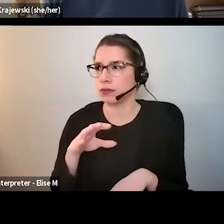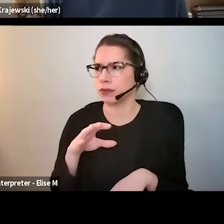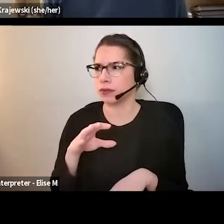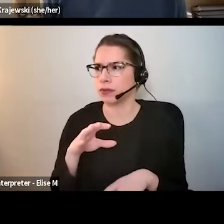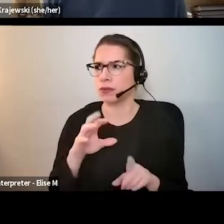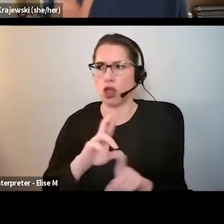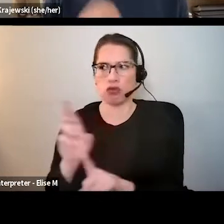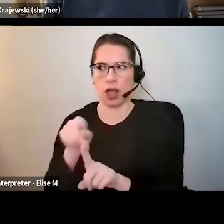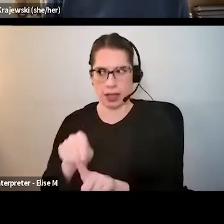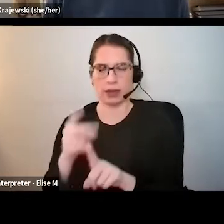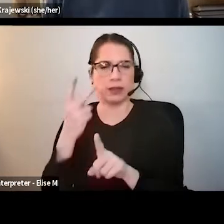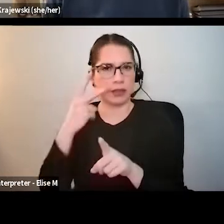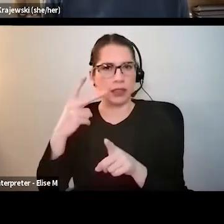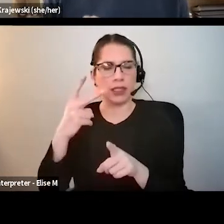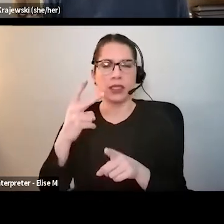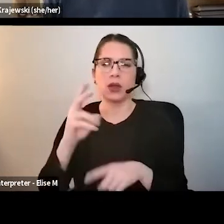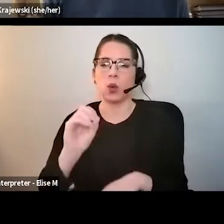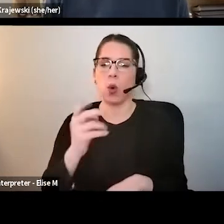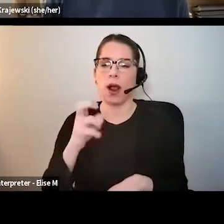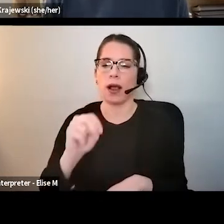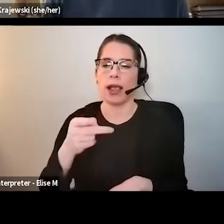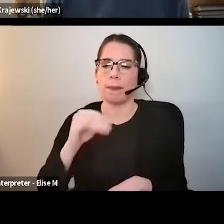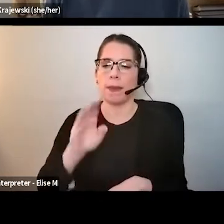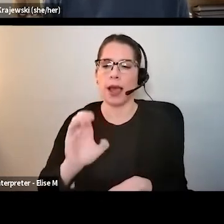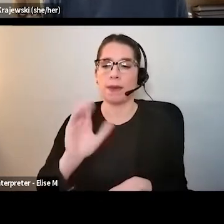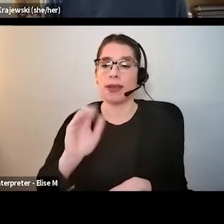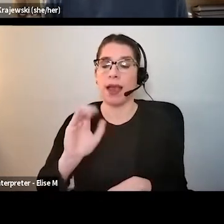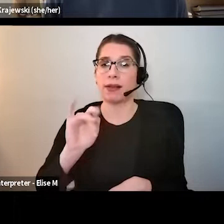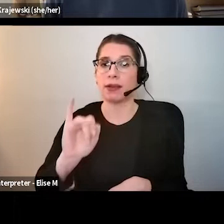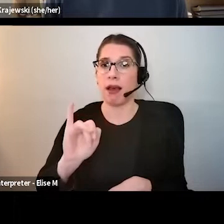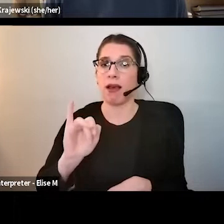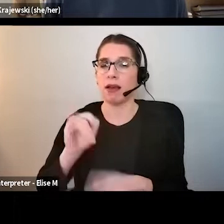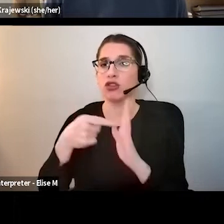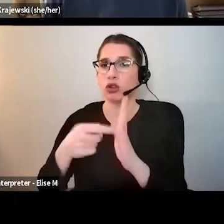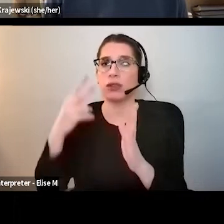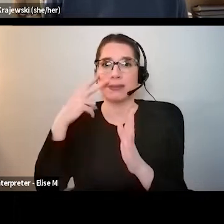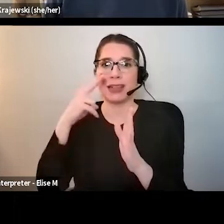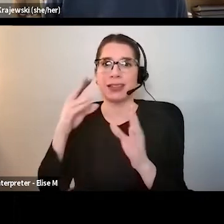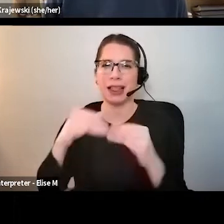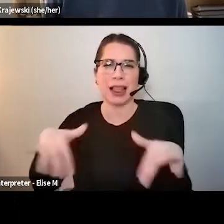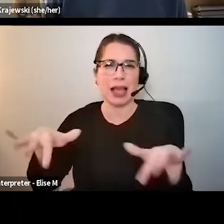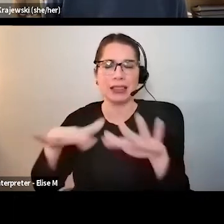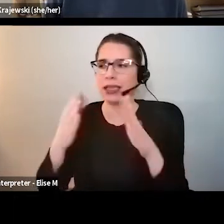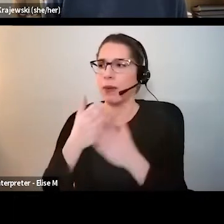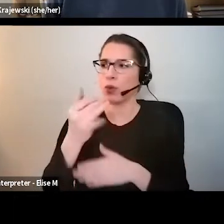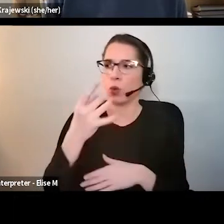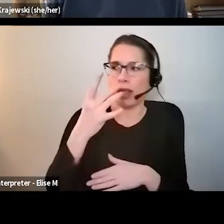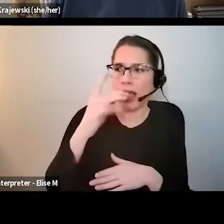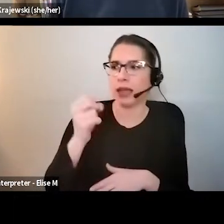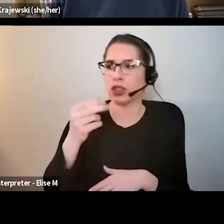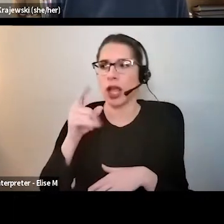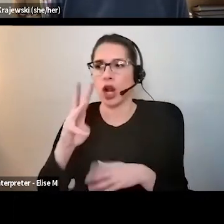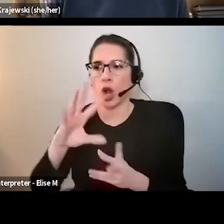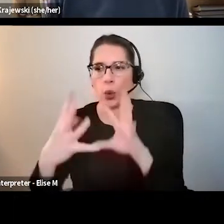cacti captures a distinct element of the Mexican landscape through a play of light and shadow.